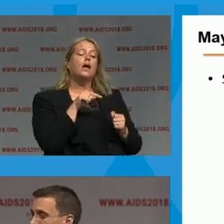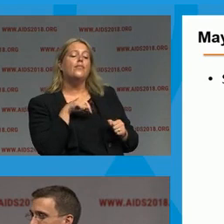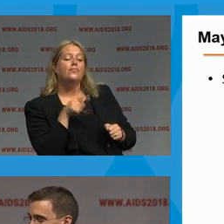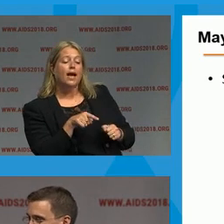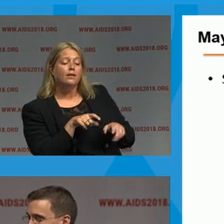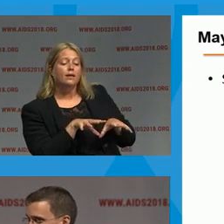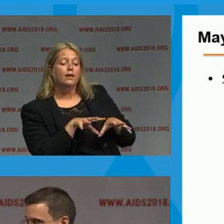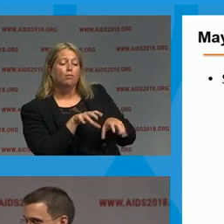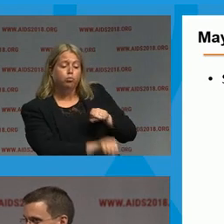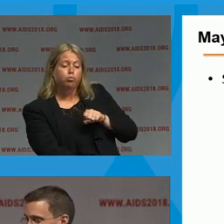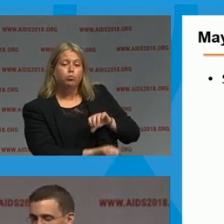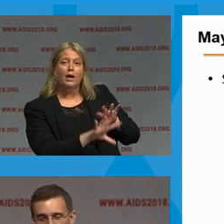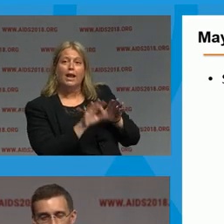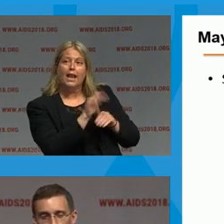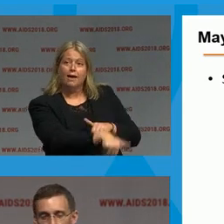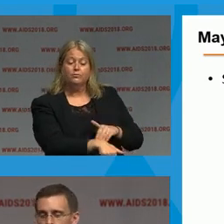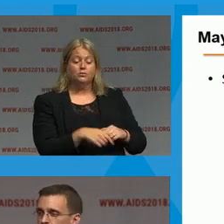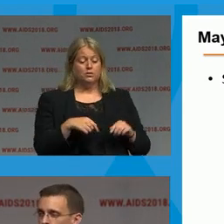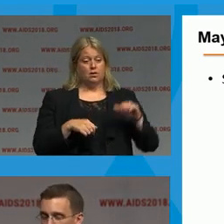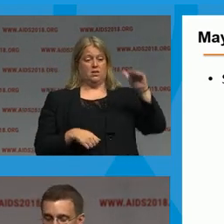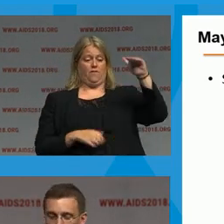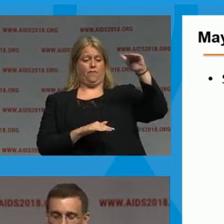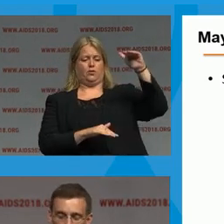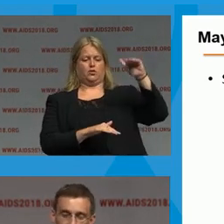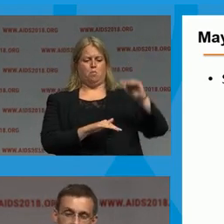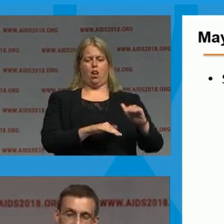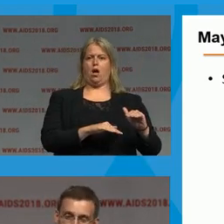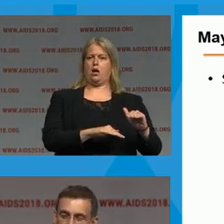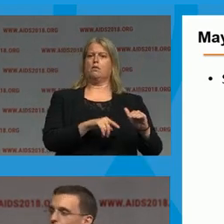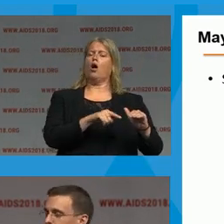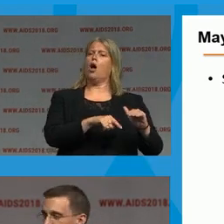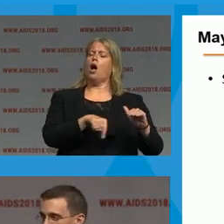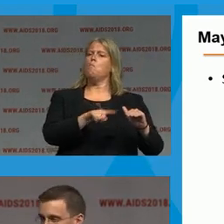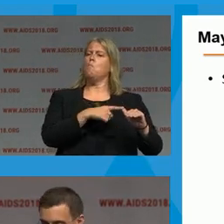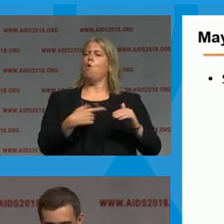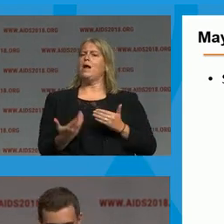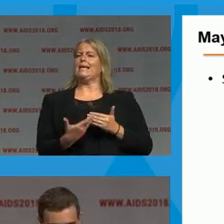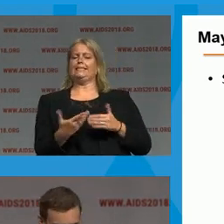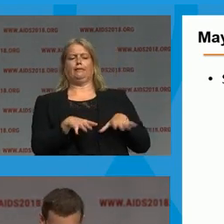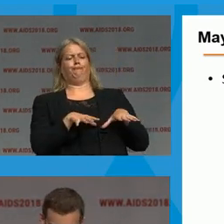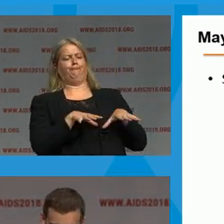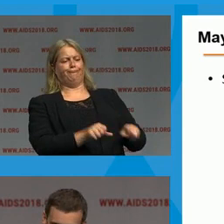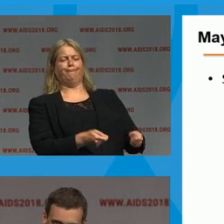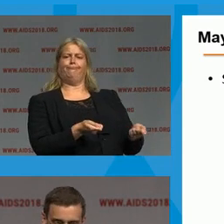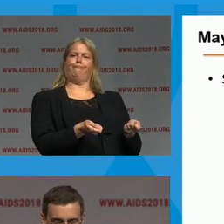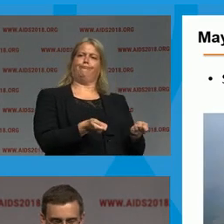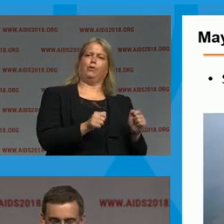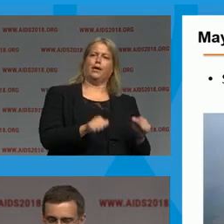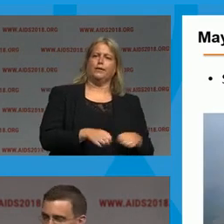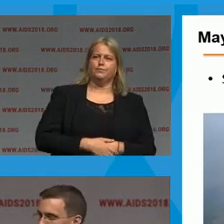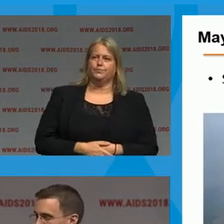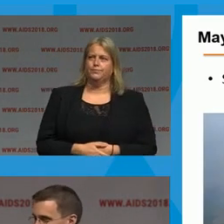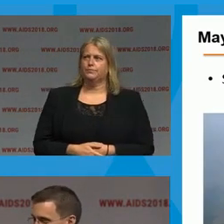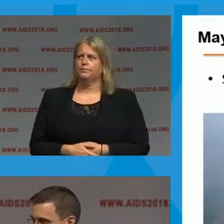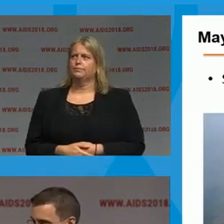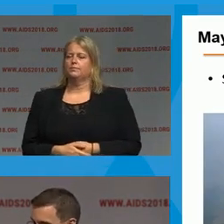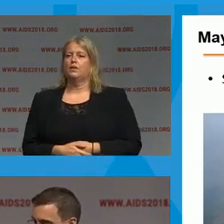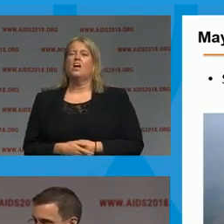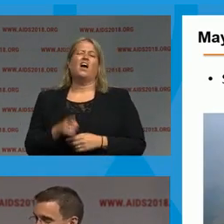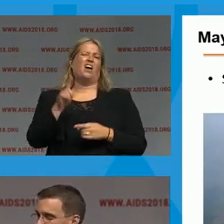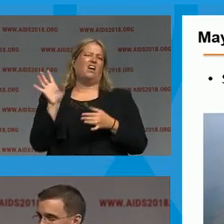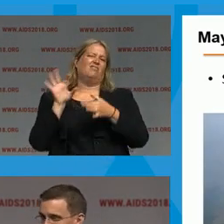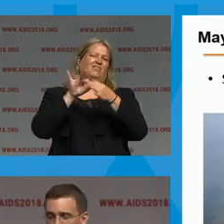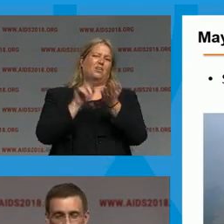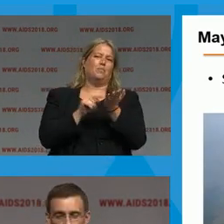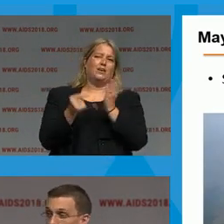It makes sense that a smaller HIV reservoir is more easily to be contained by the immune system. So again, to draw on this